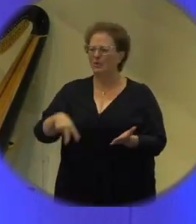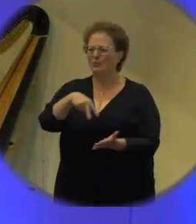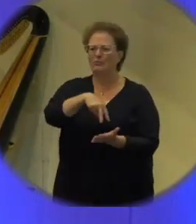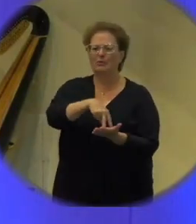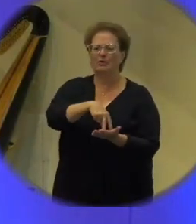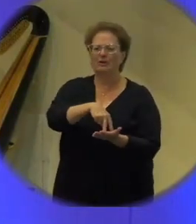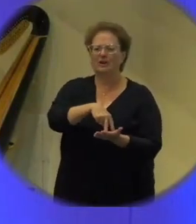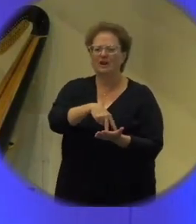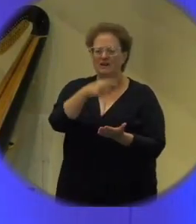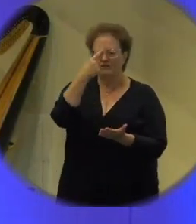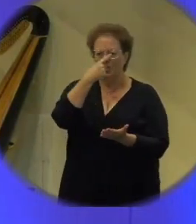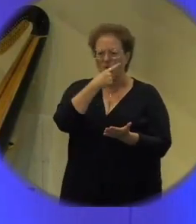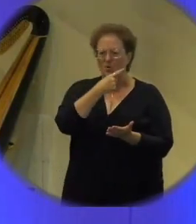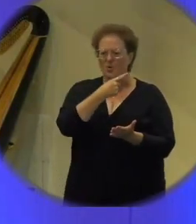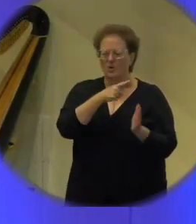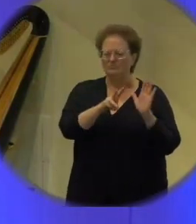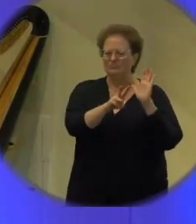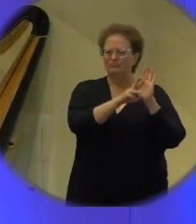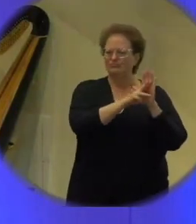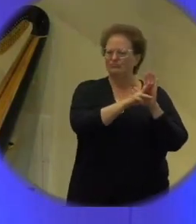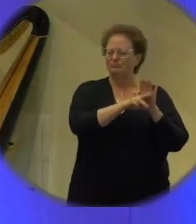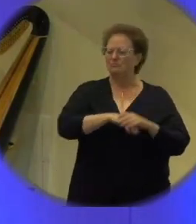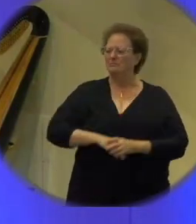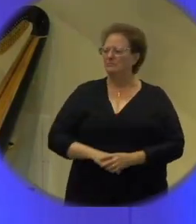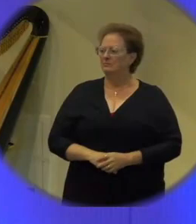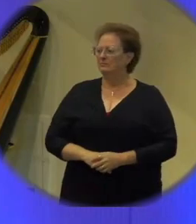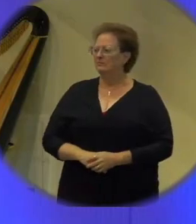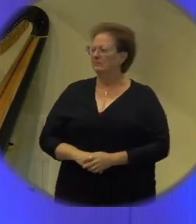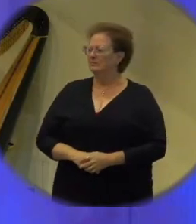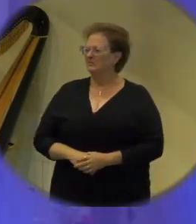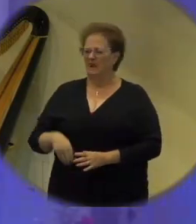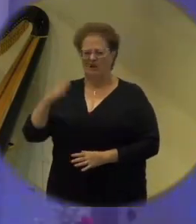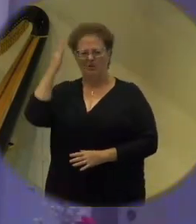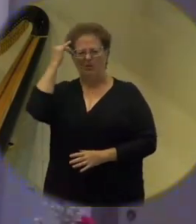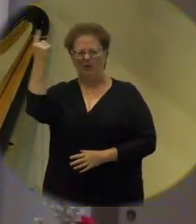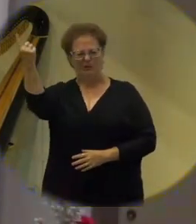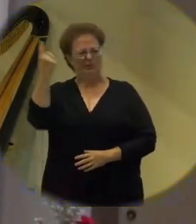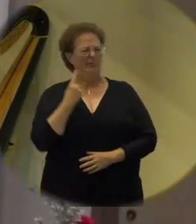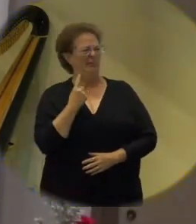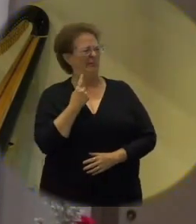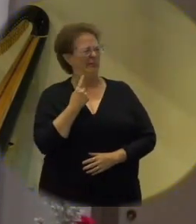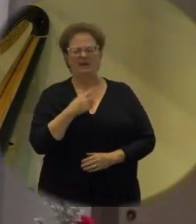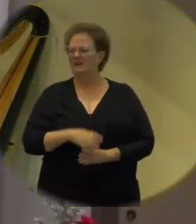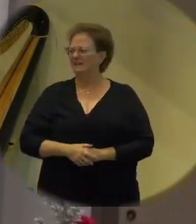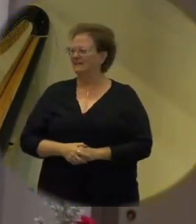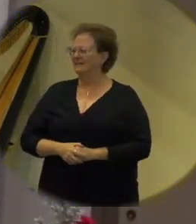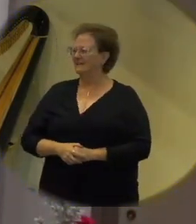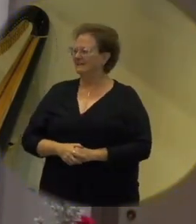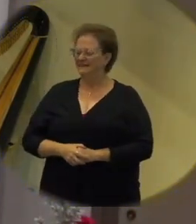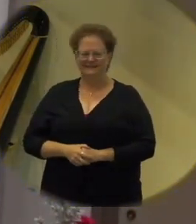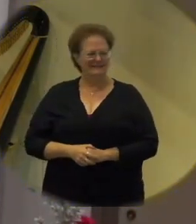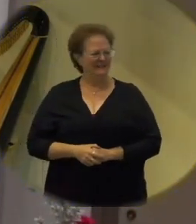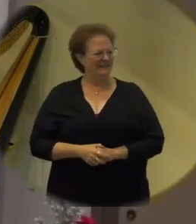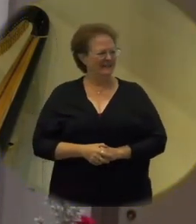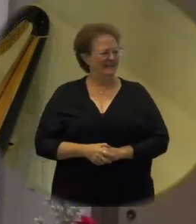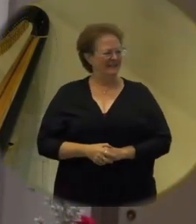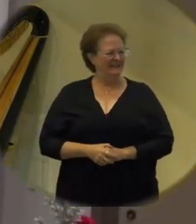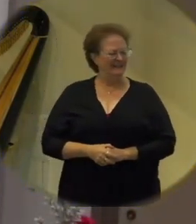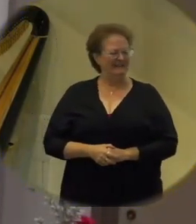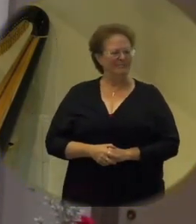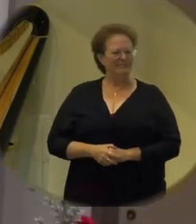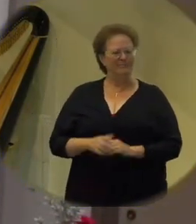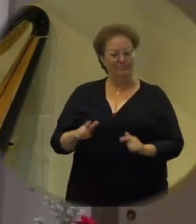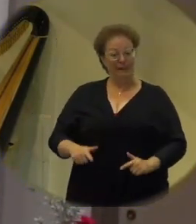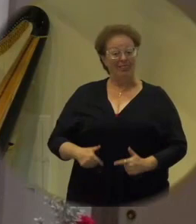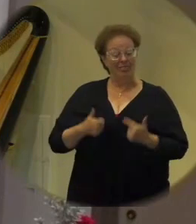I always wonder, he probably came back and said, "Why are you bringing me back?" He had to then live the